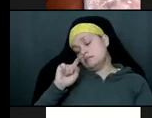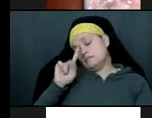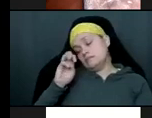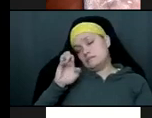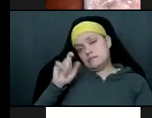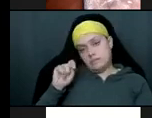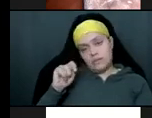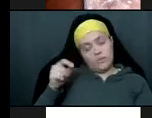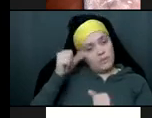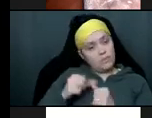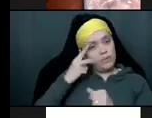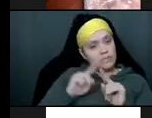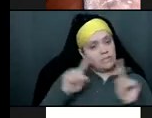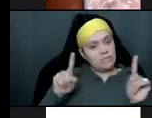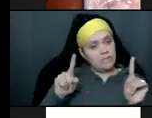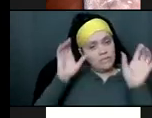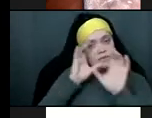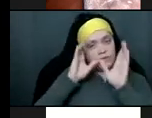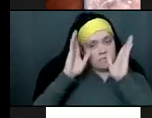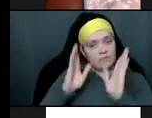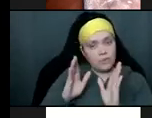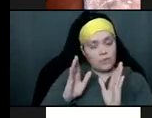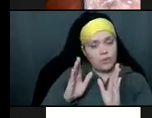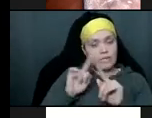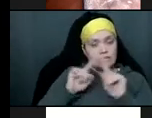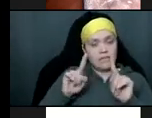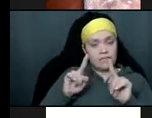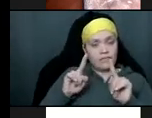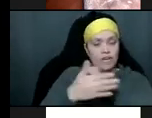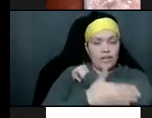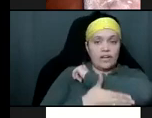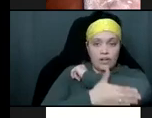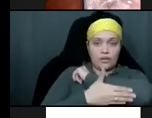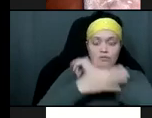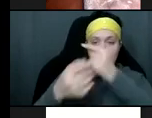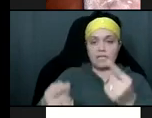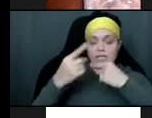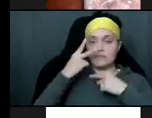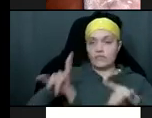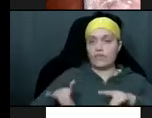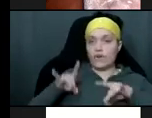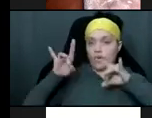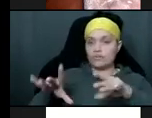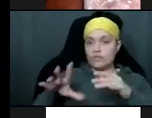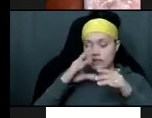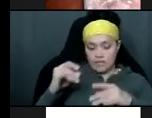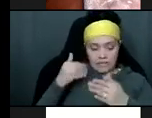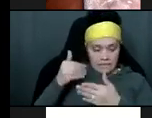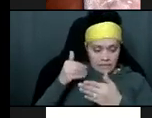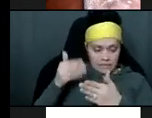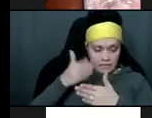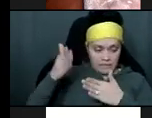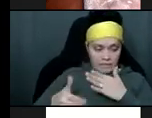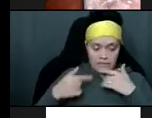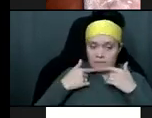at different explorers, different countries that came looking for Australia. And right near the end, we had